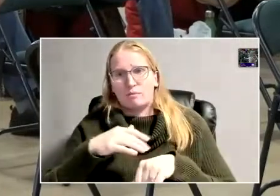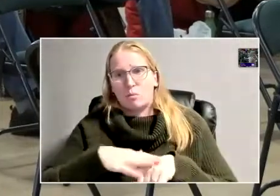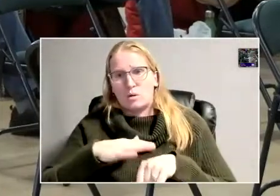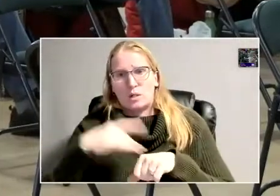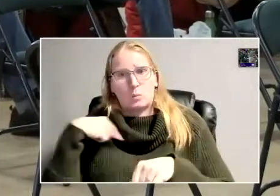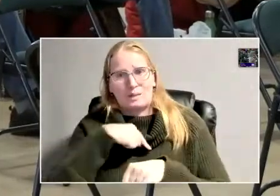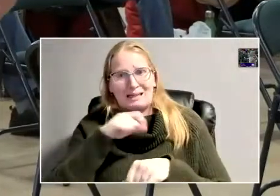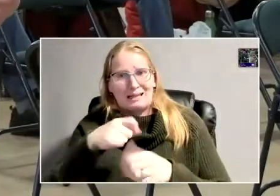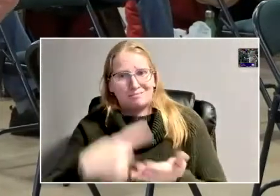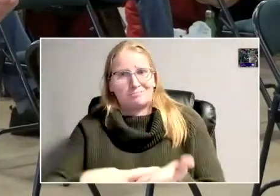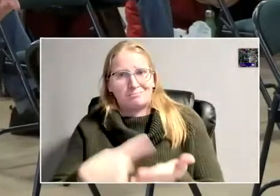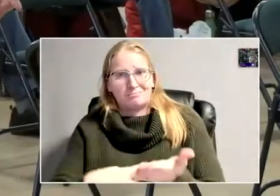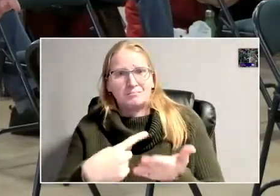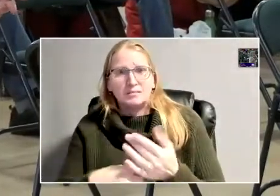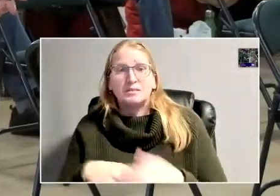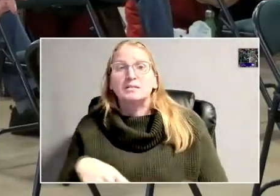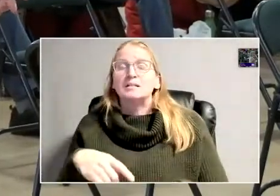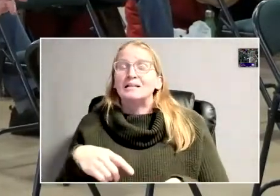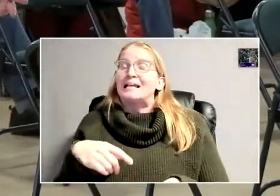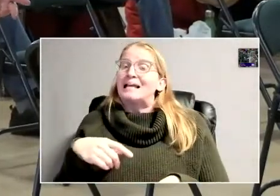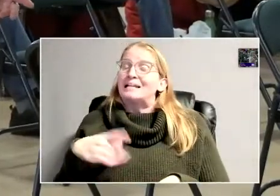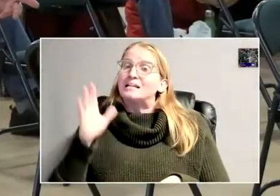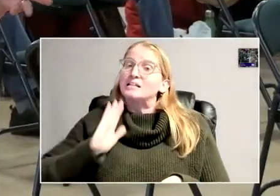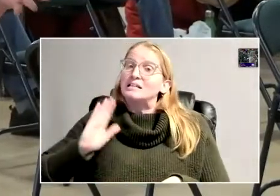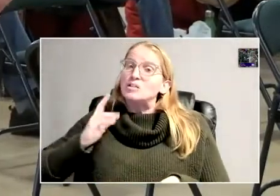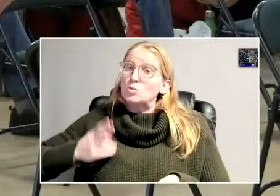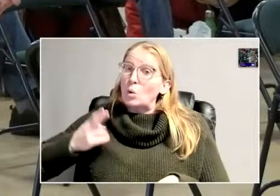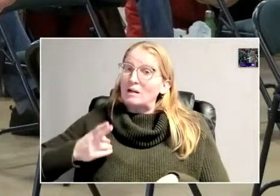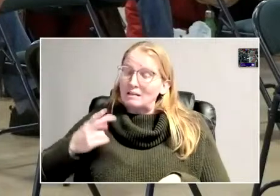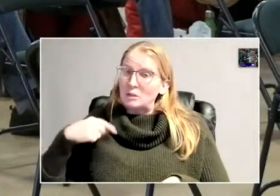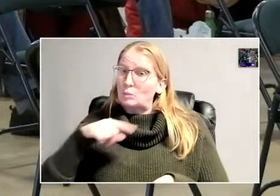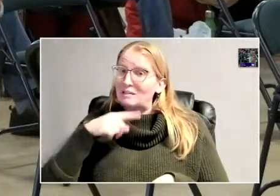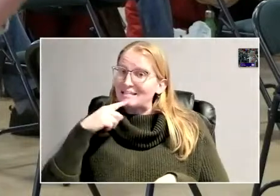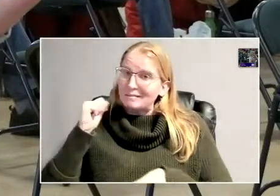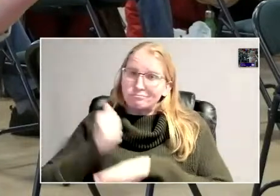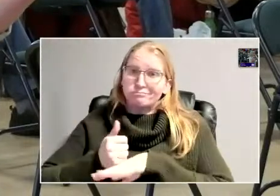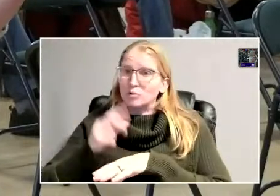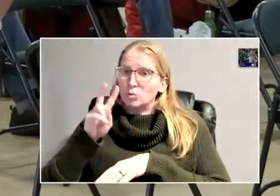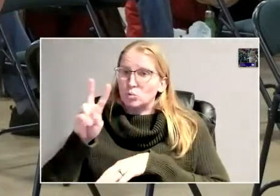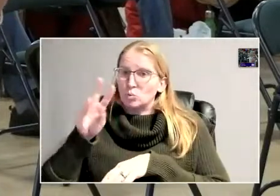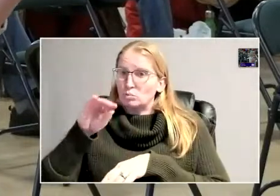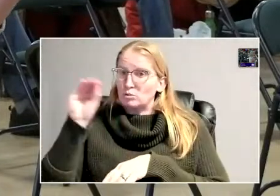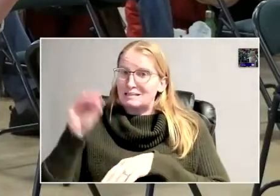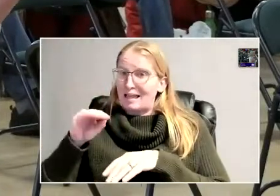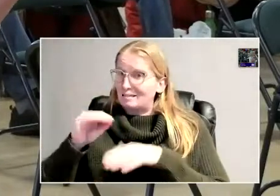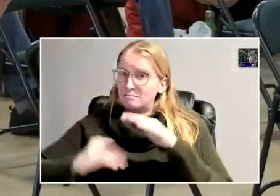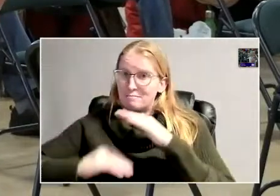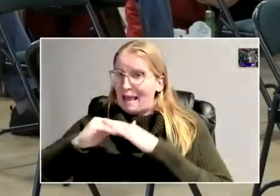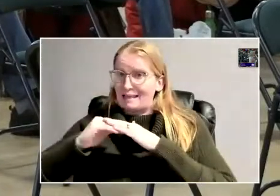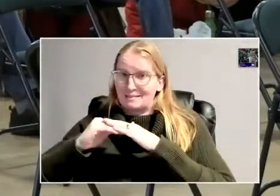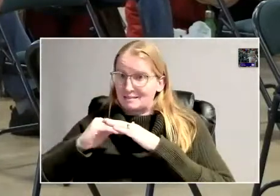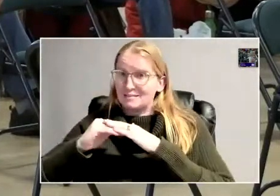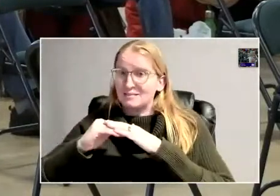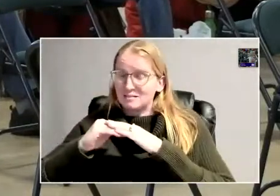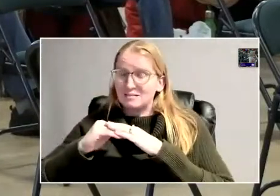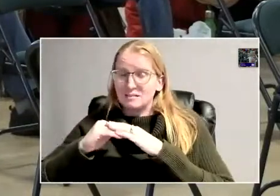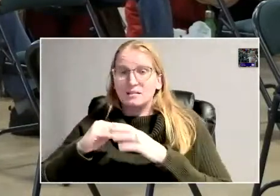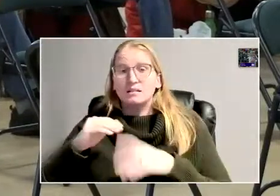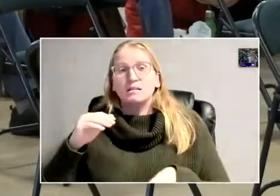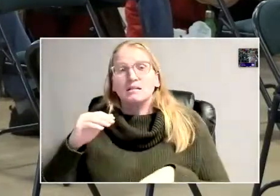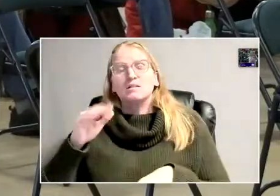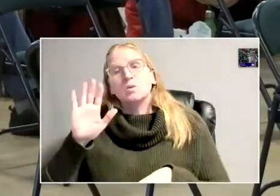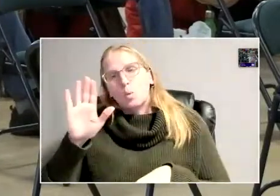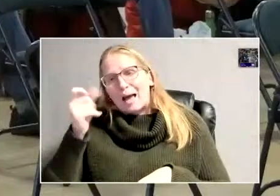many times said 2% is the ceiling um and so I think you know I appreciate the desire to go back to the